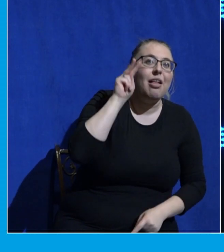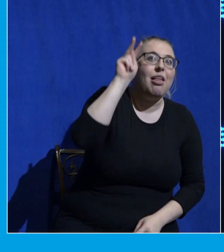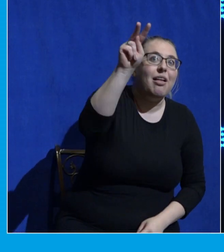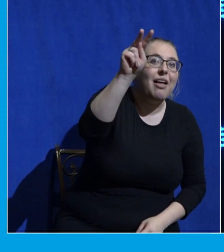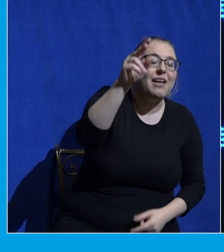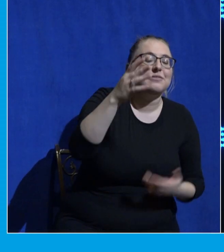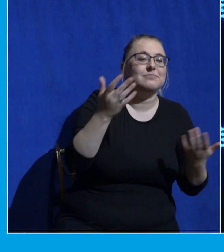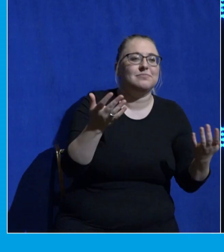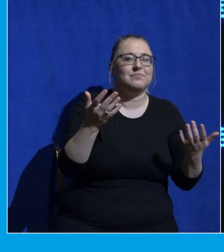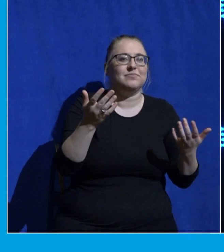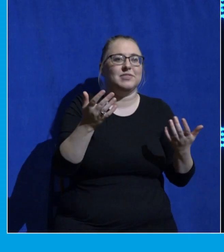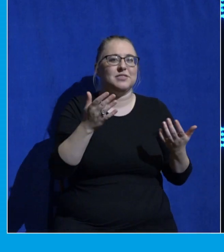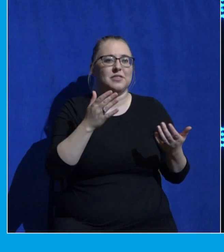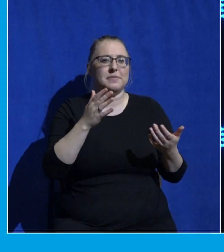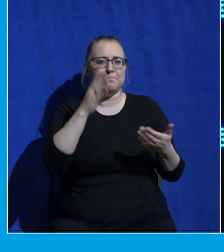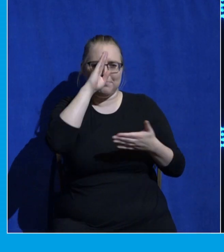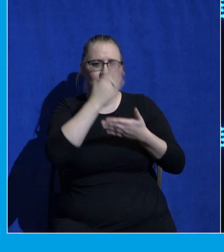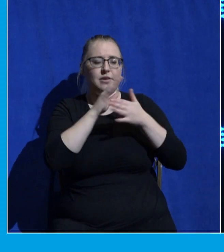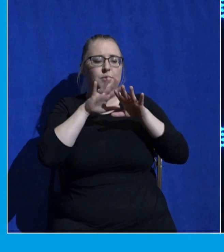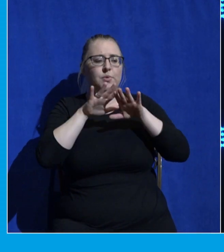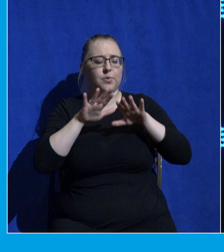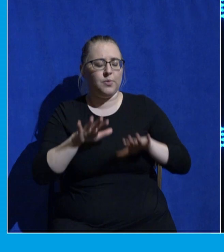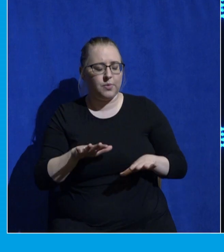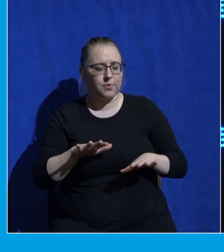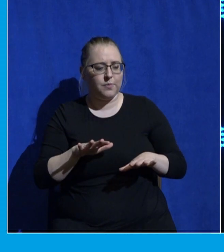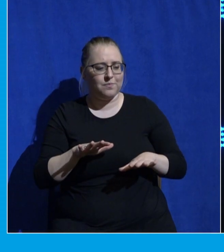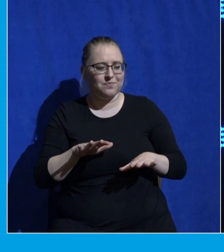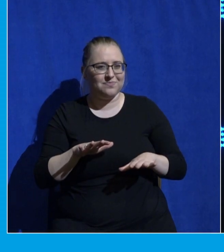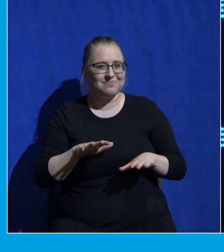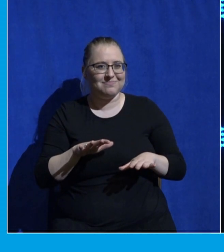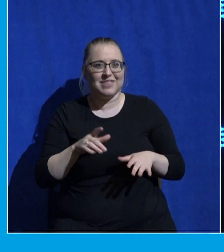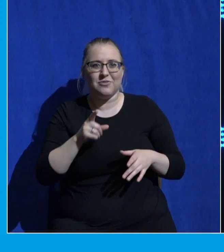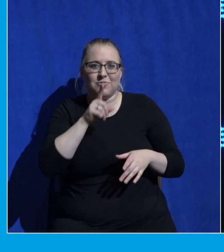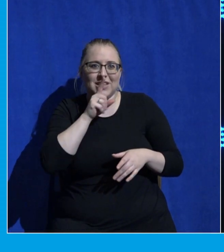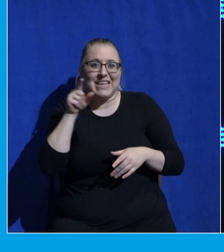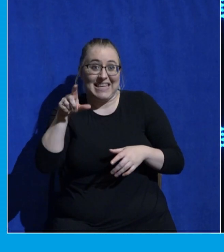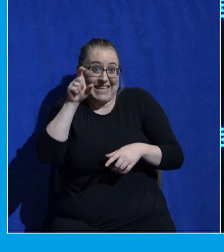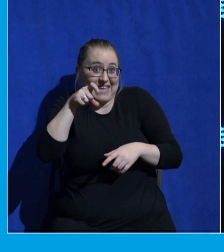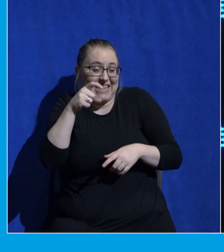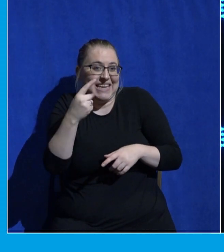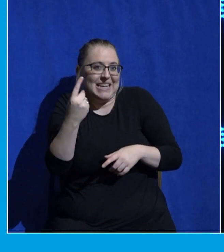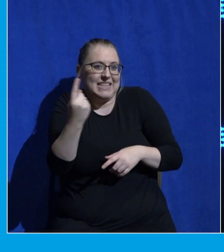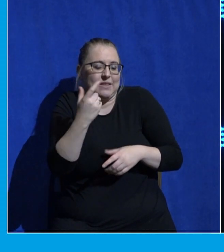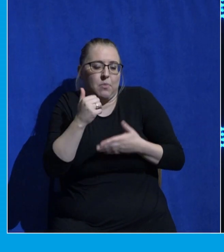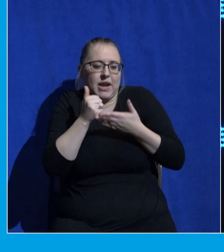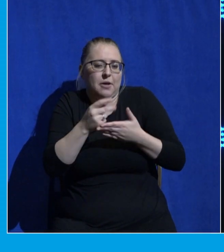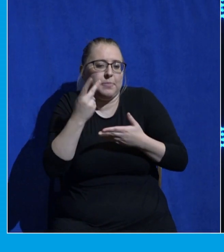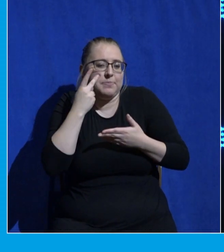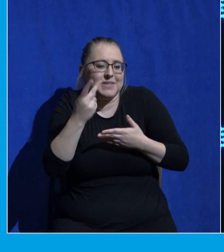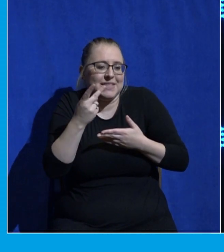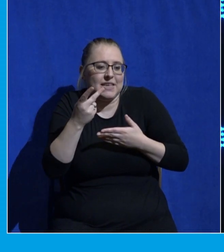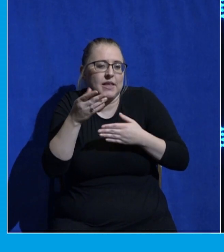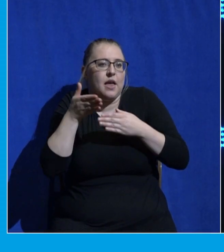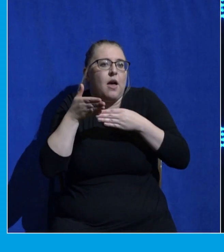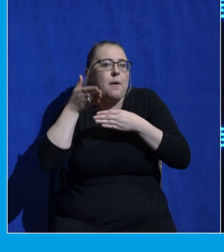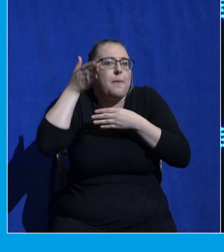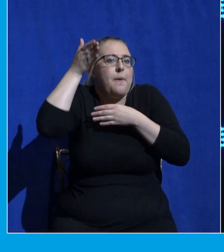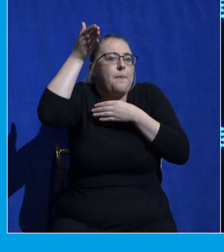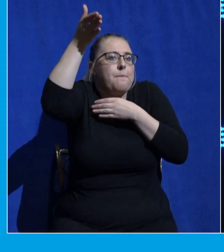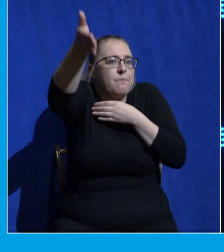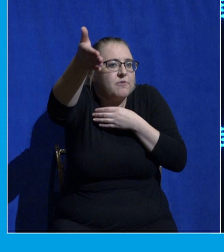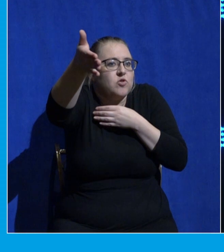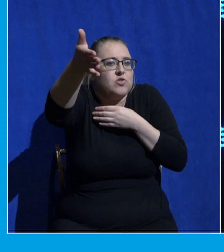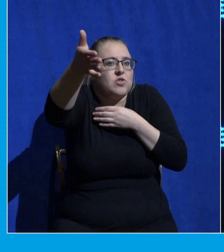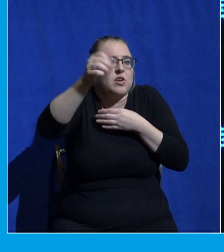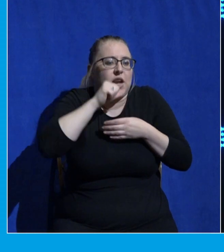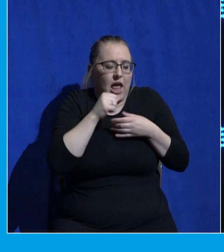the journey with him that could direct his attention to a reality beyond his present fears. And hear me today, we need that